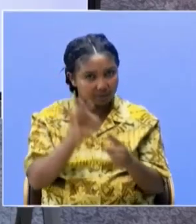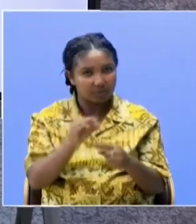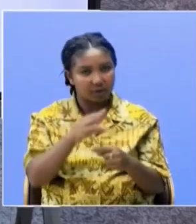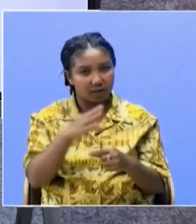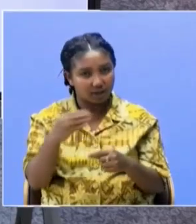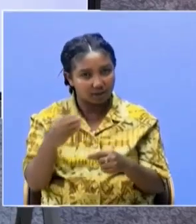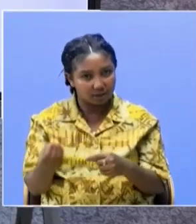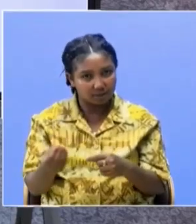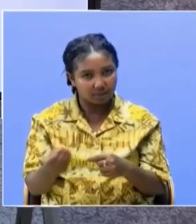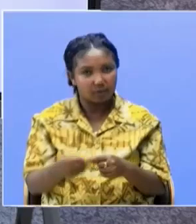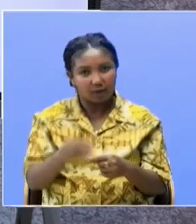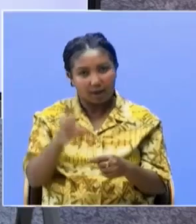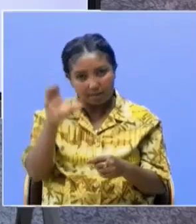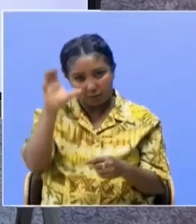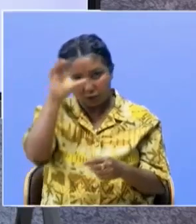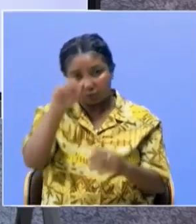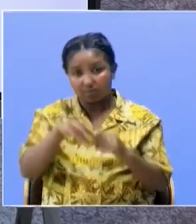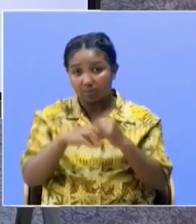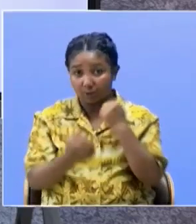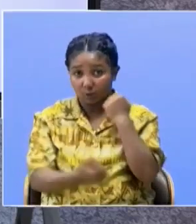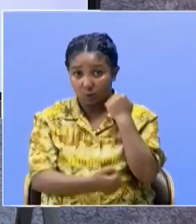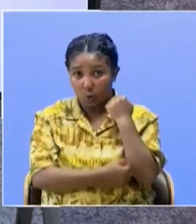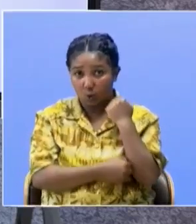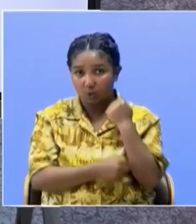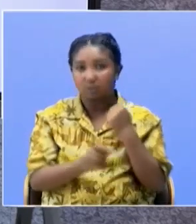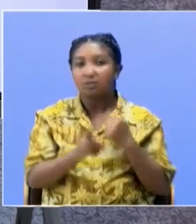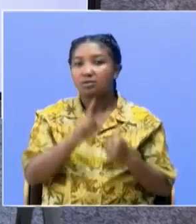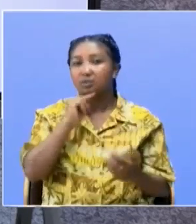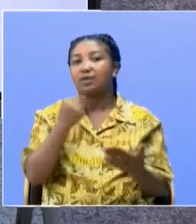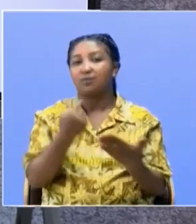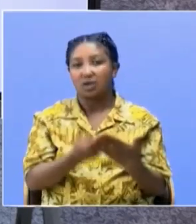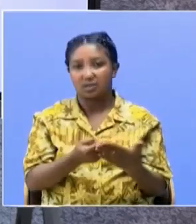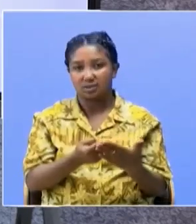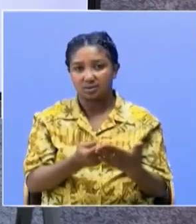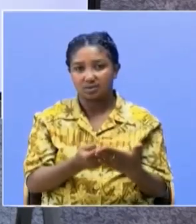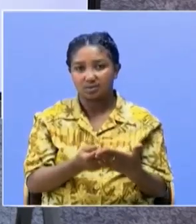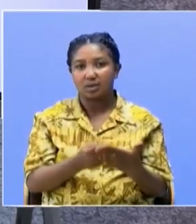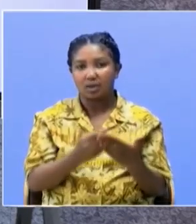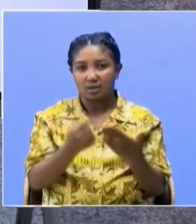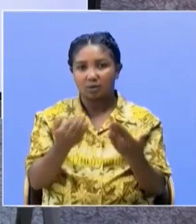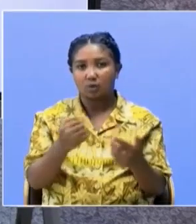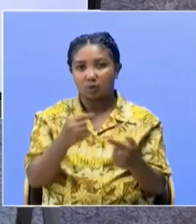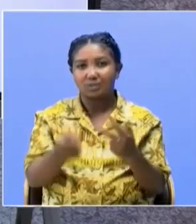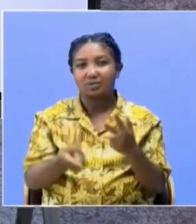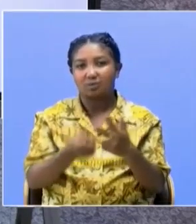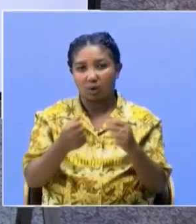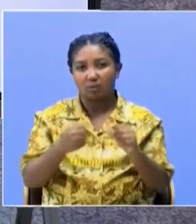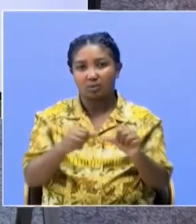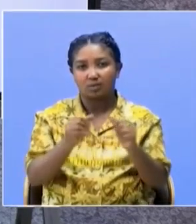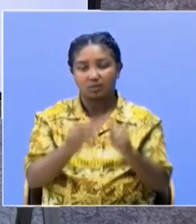and prediction based on some facts. Let's go to the third one.